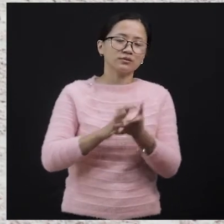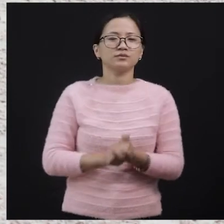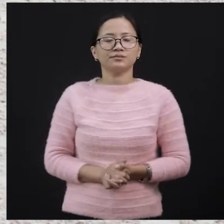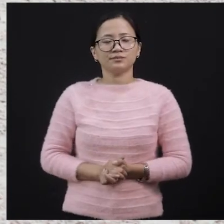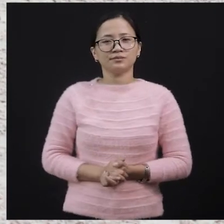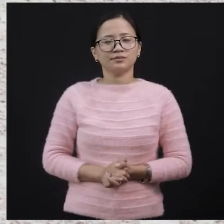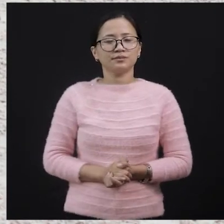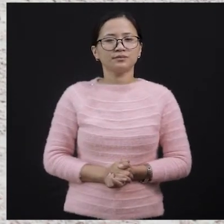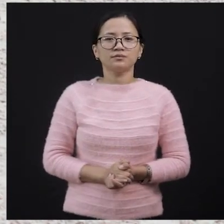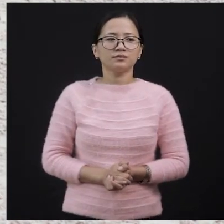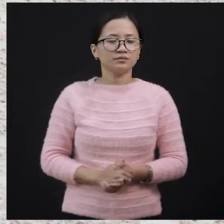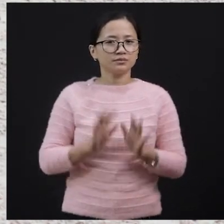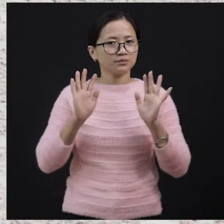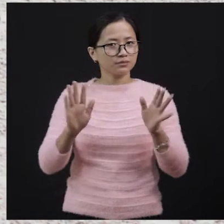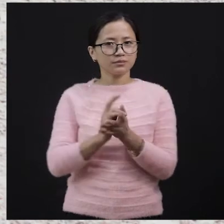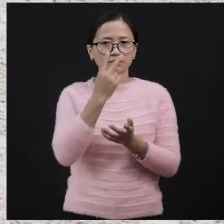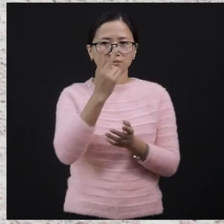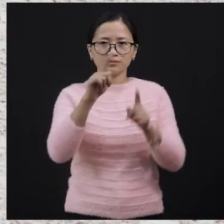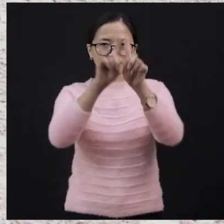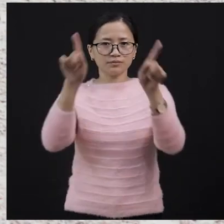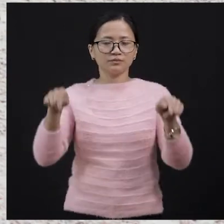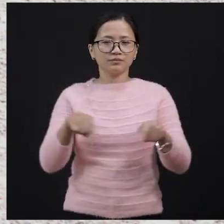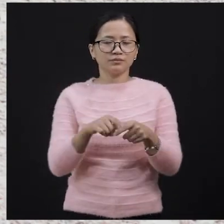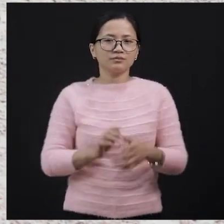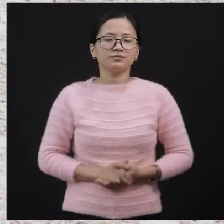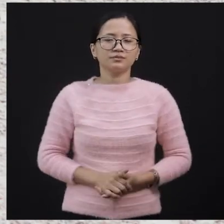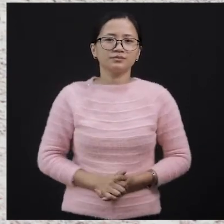Shadow. So you can have a look at this picture.